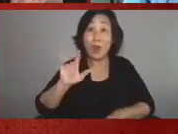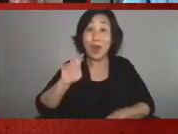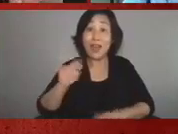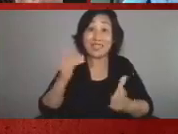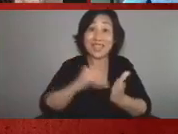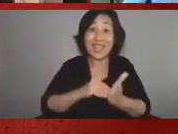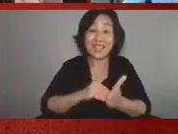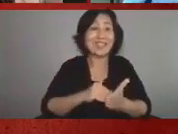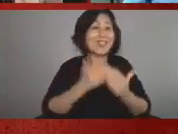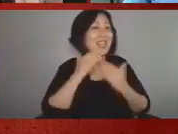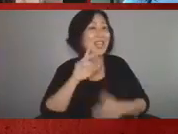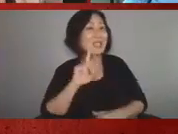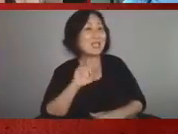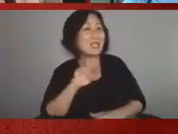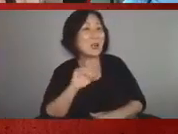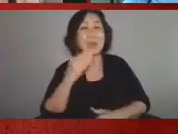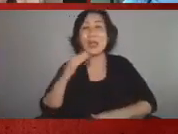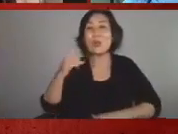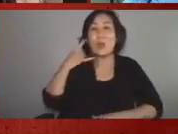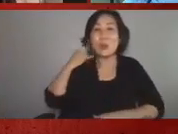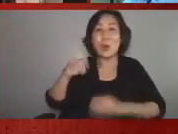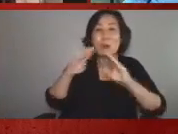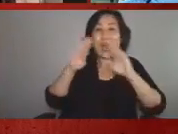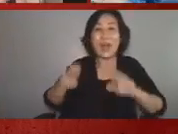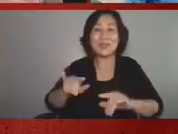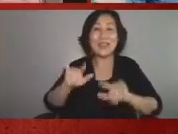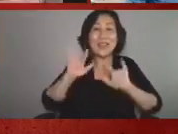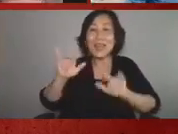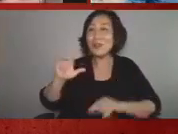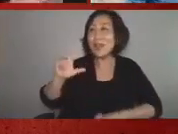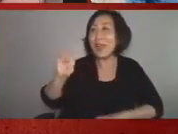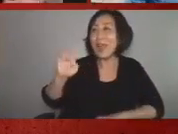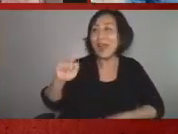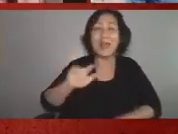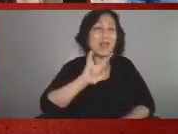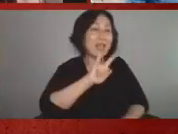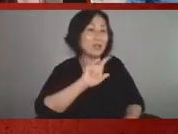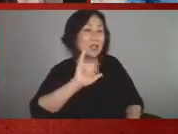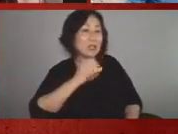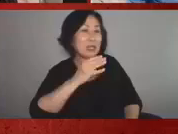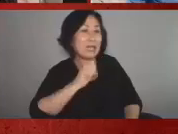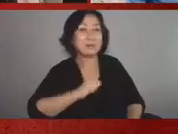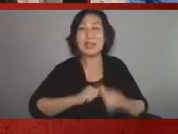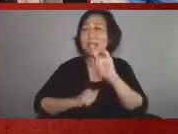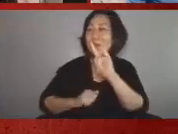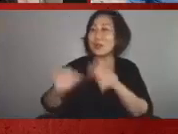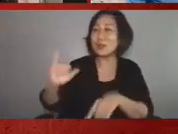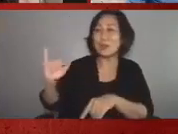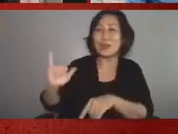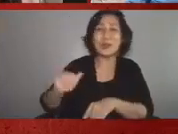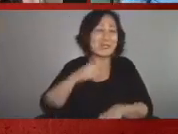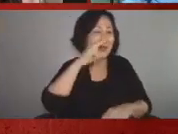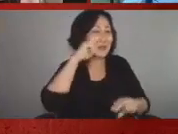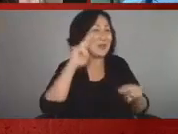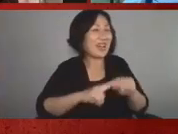Yes. Thank you, Dino. Thank you, Gold House. Love you, Lea. Love you, James. Thank you. Love you too.